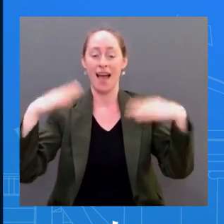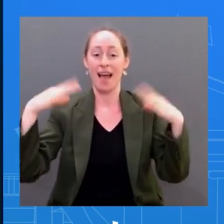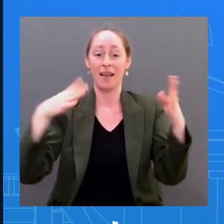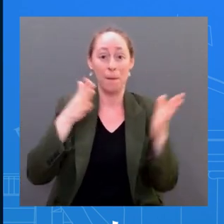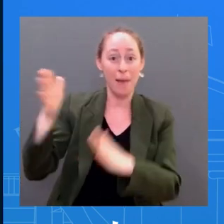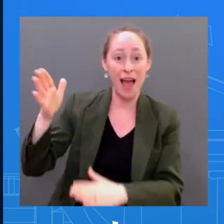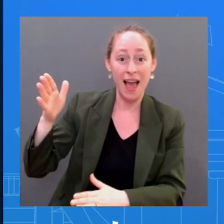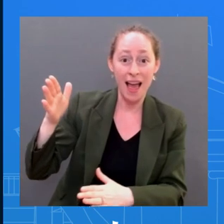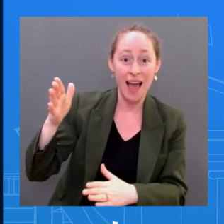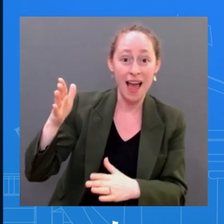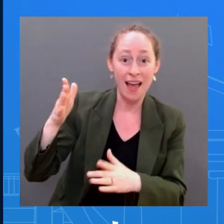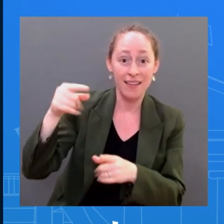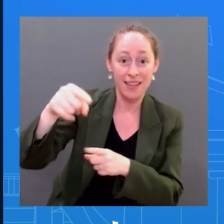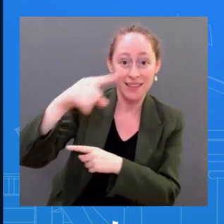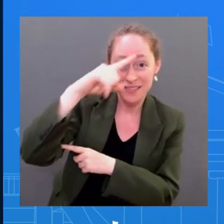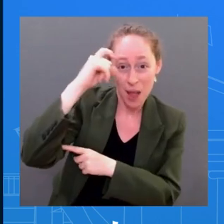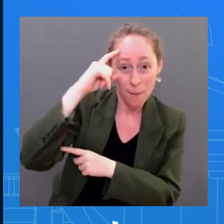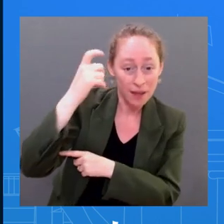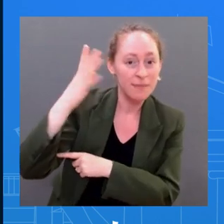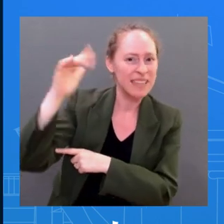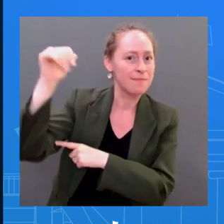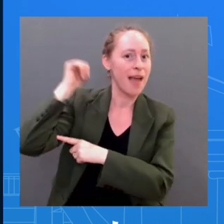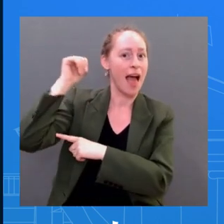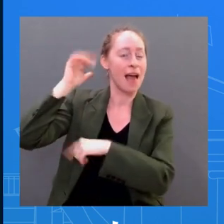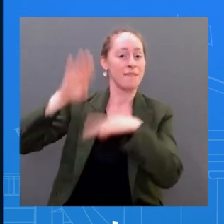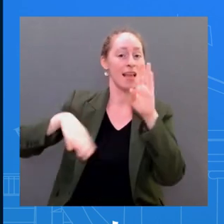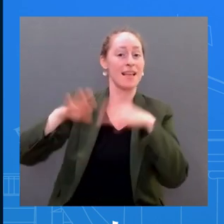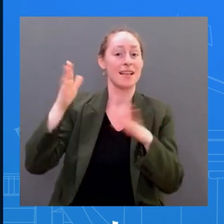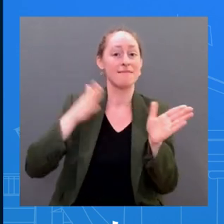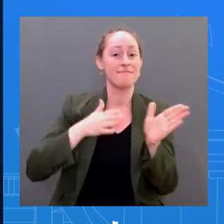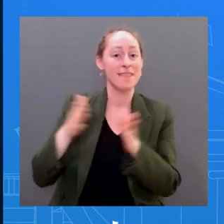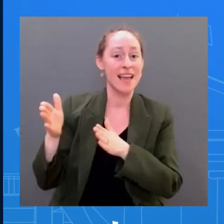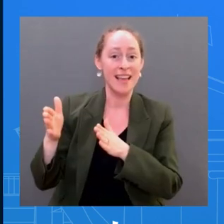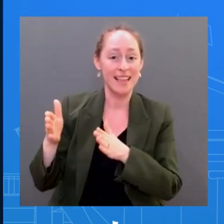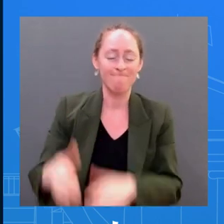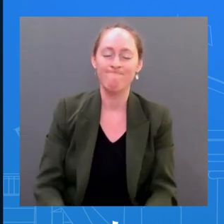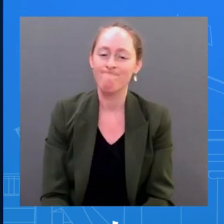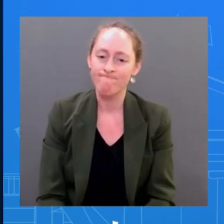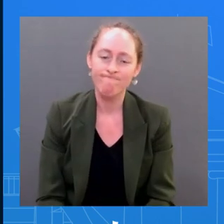Because Irma was one of the teachers who was gunned down in the classroom.